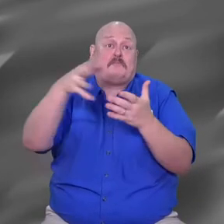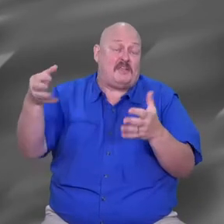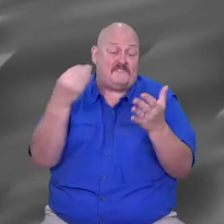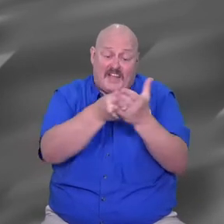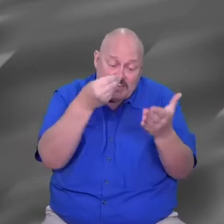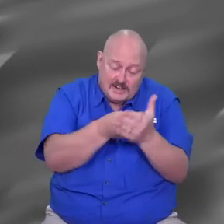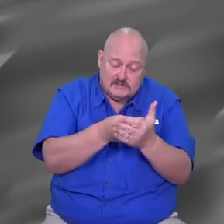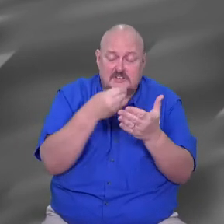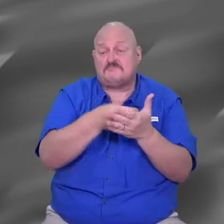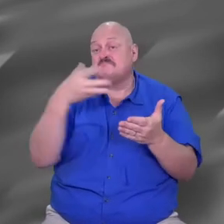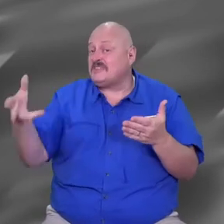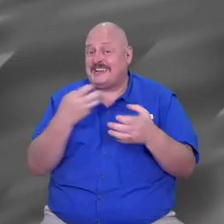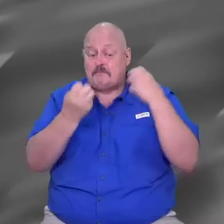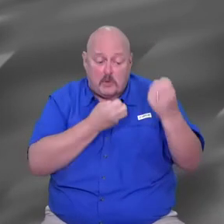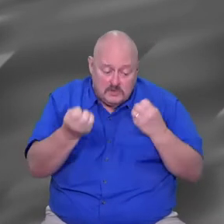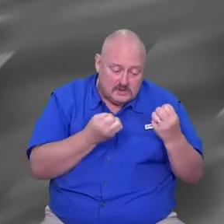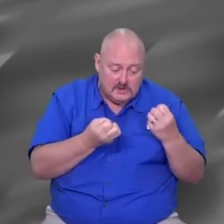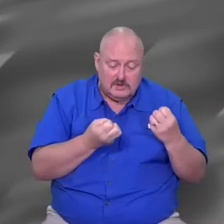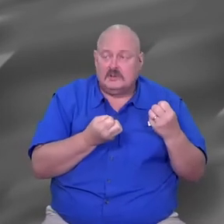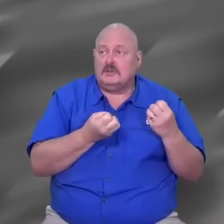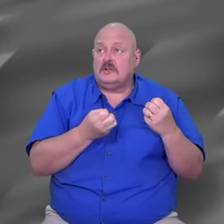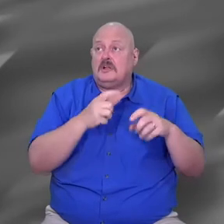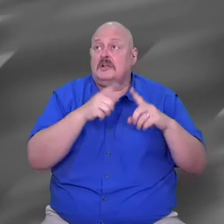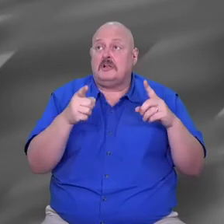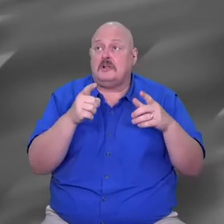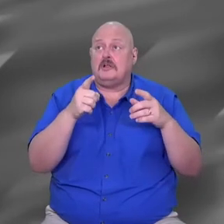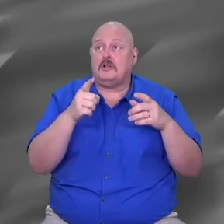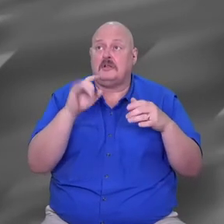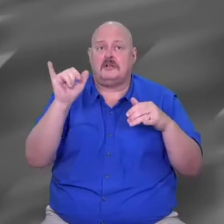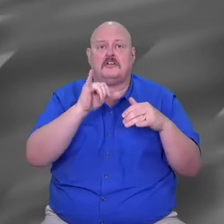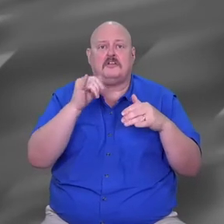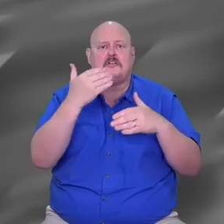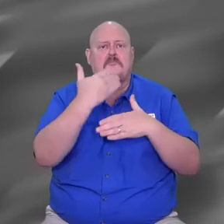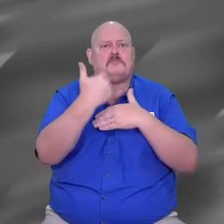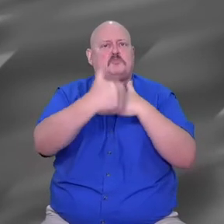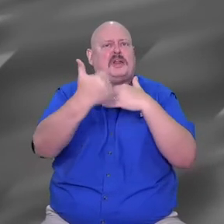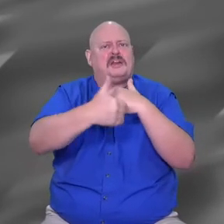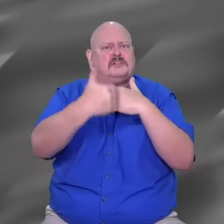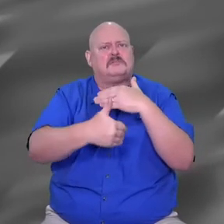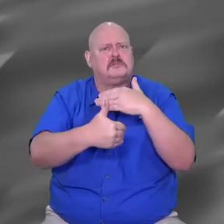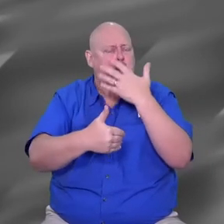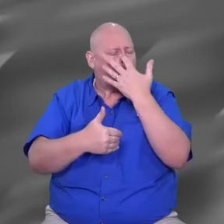financially. It's expensive emotionally. We could get all that. But a piece of bread.